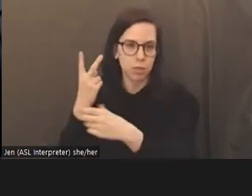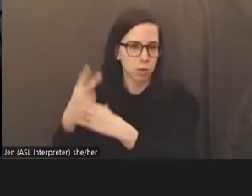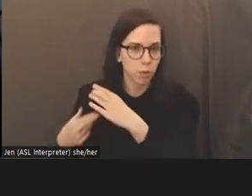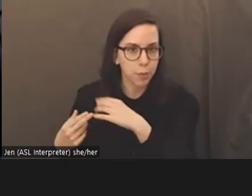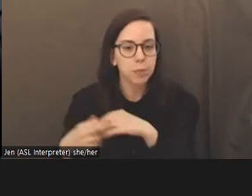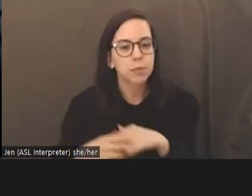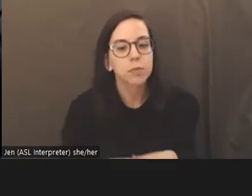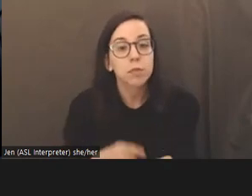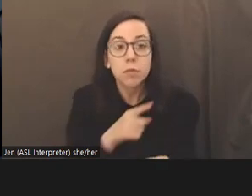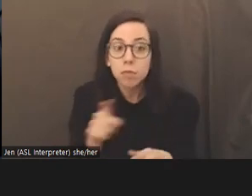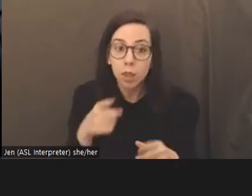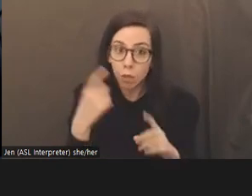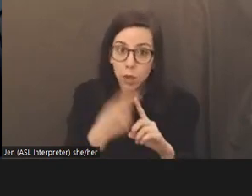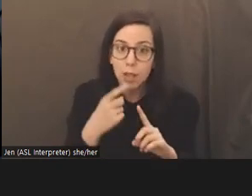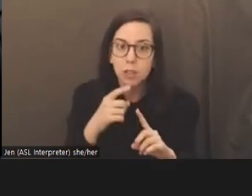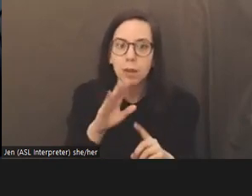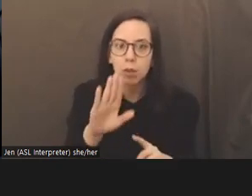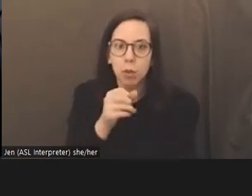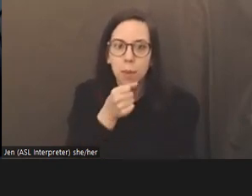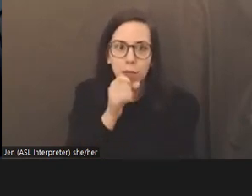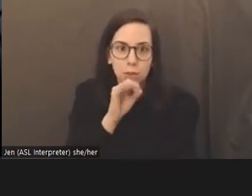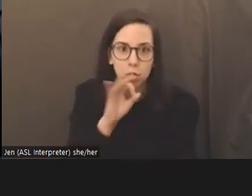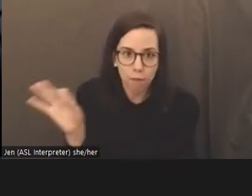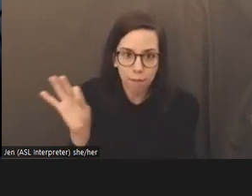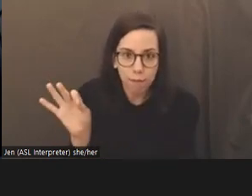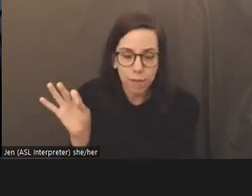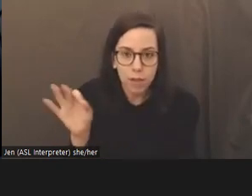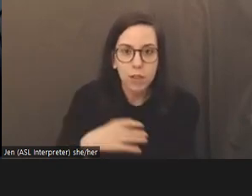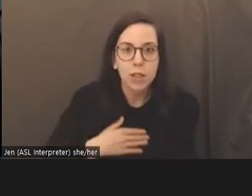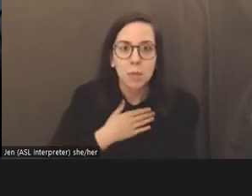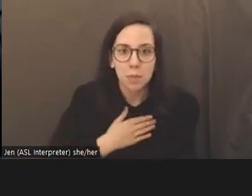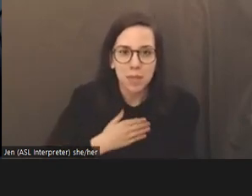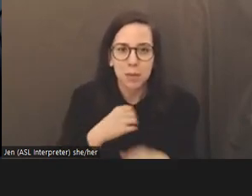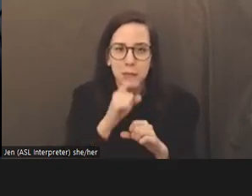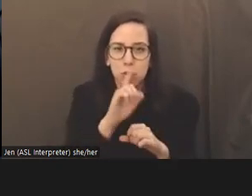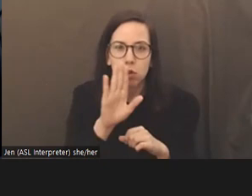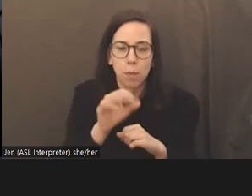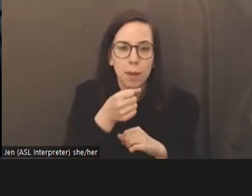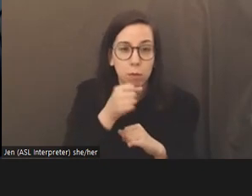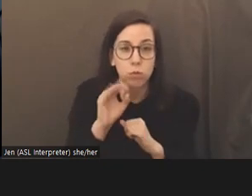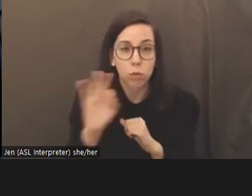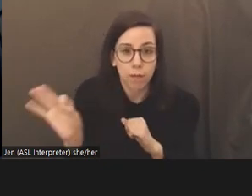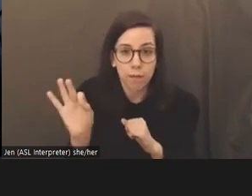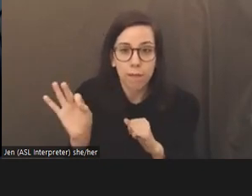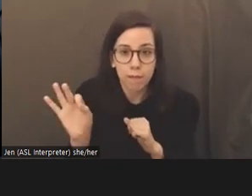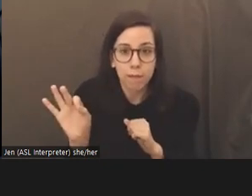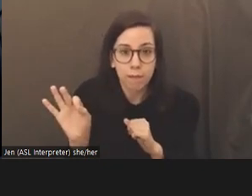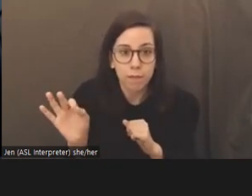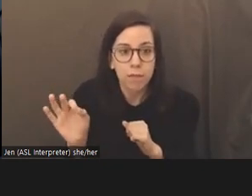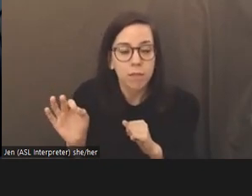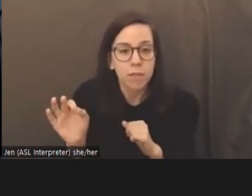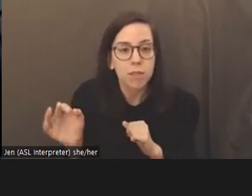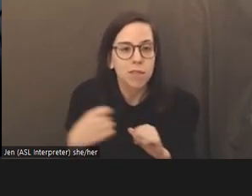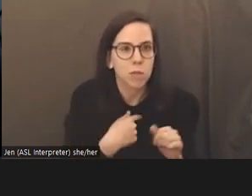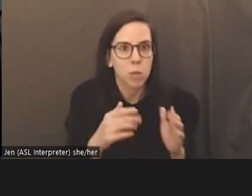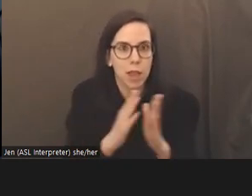everyone was automatically put on mute as you entered the room. Please remain on mute as we ask questions to the